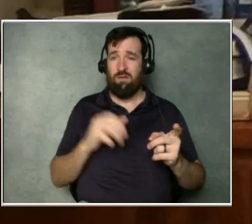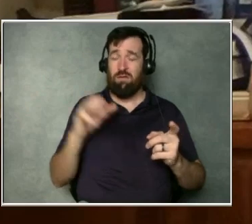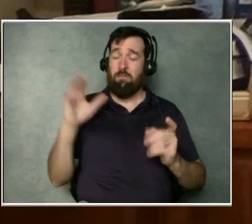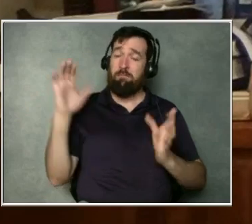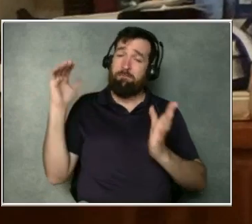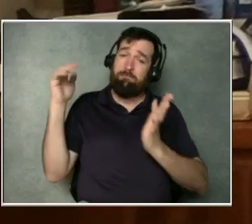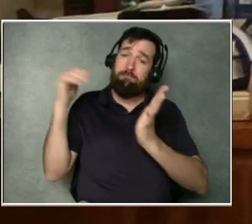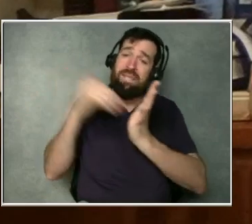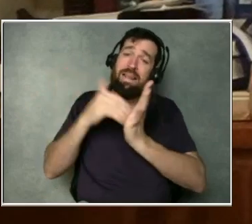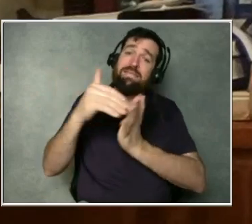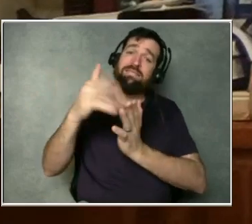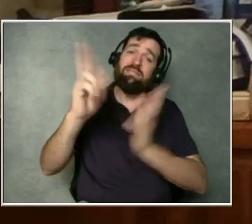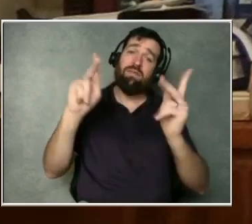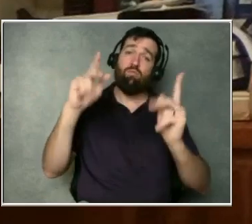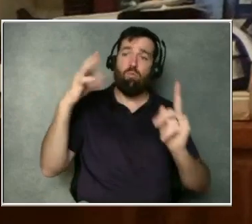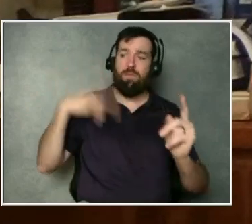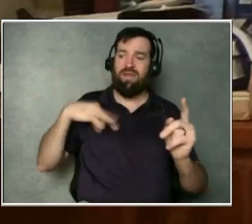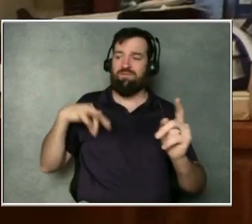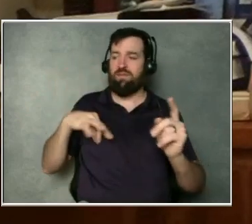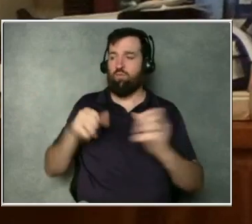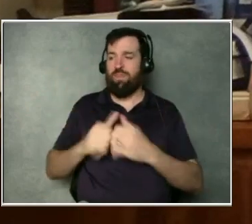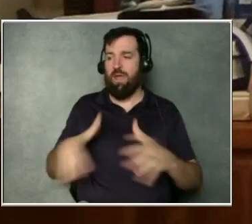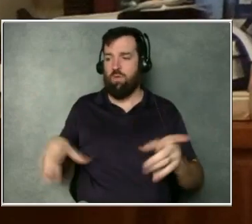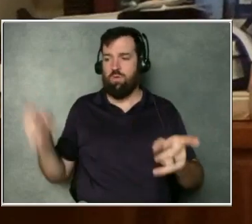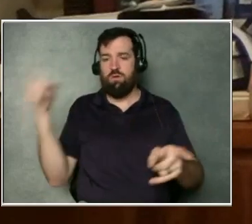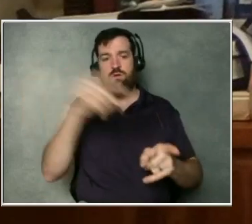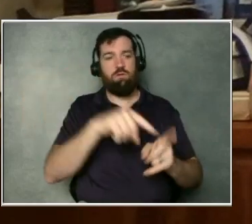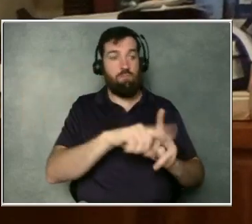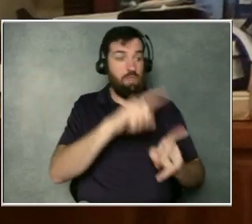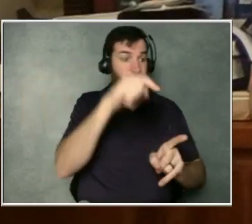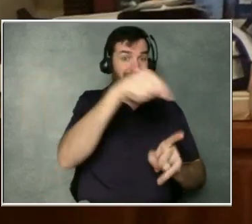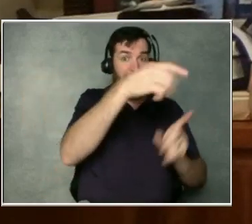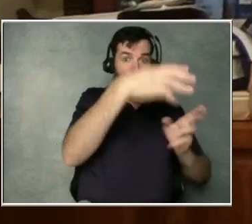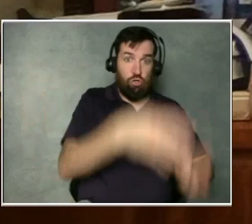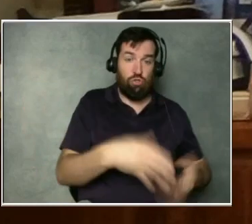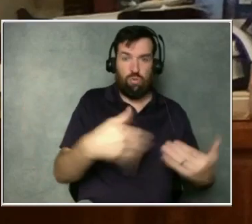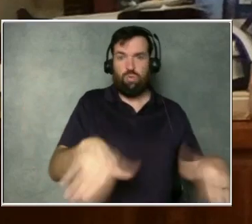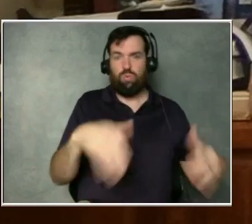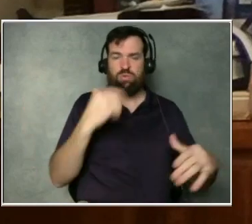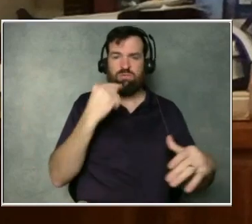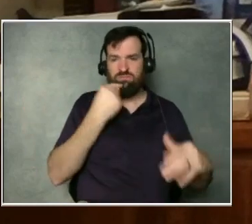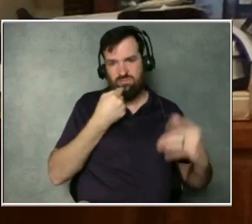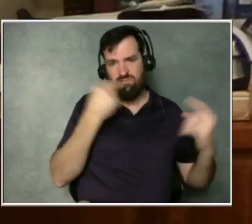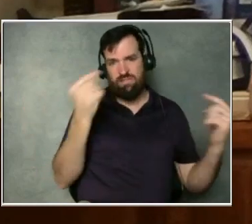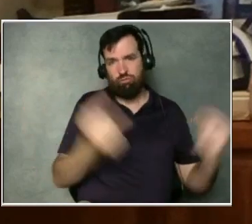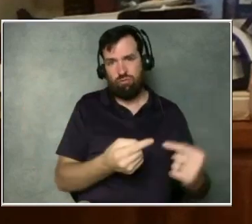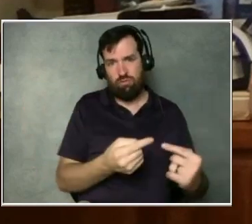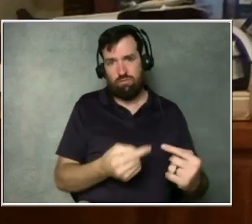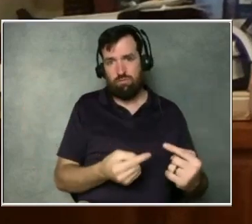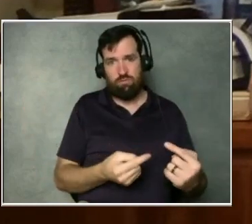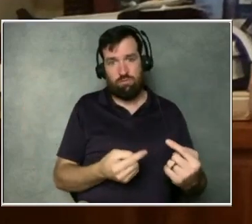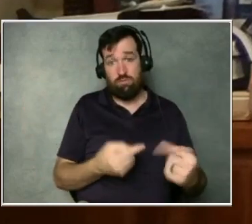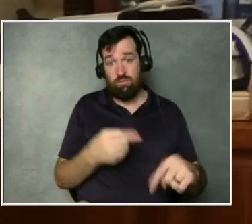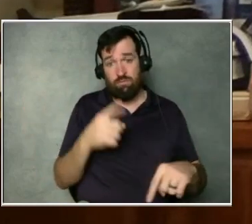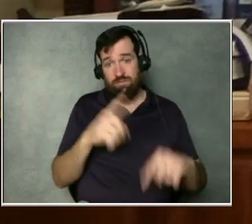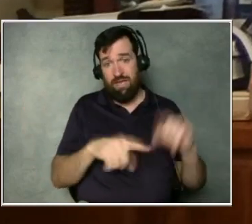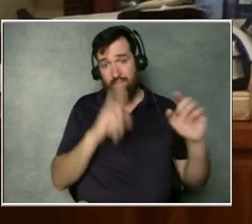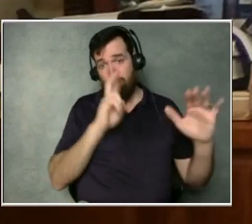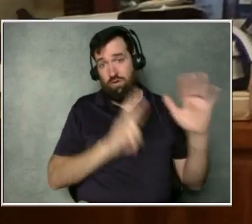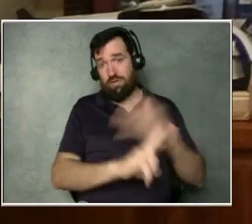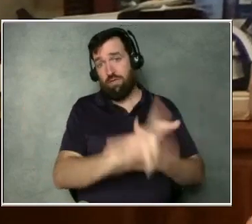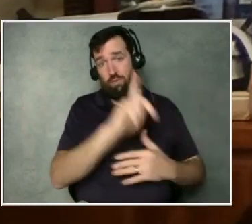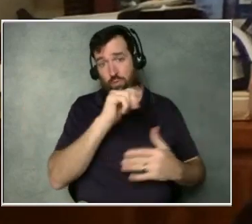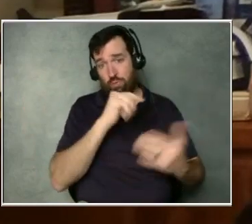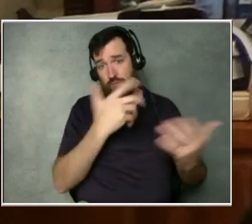of people are benefiting, even though one person might have been injured by a vaccine. And we can't always predict who that would